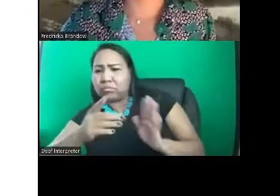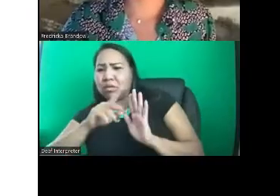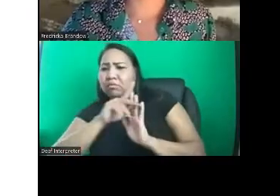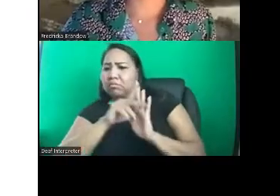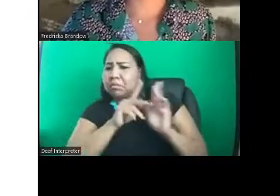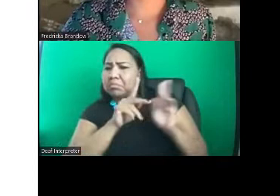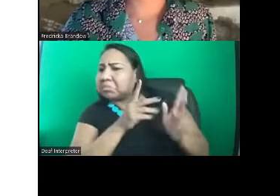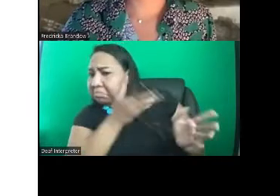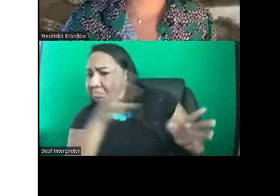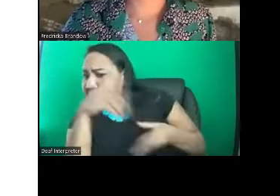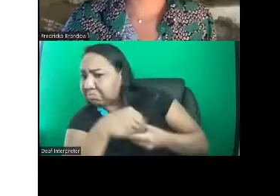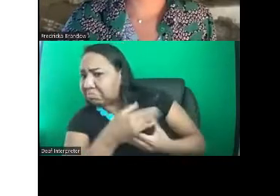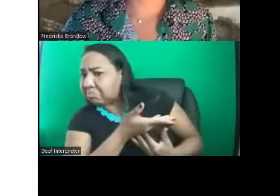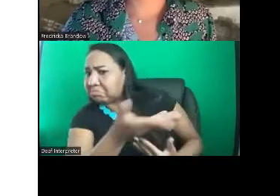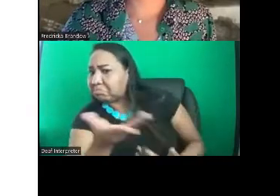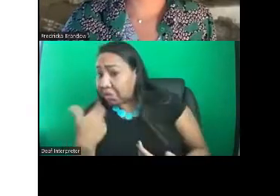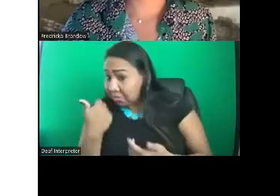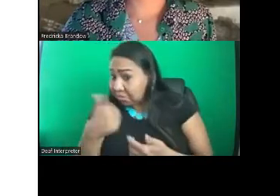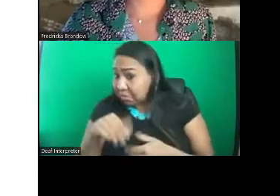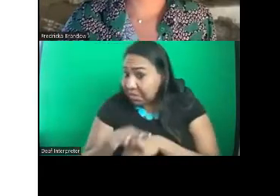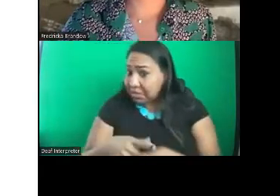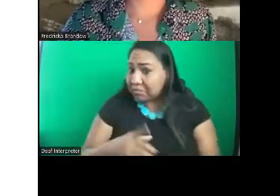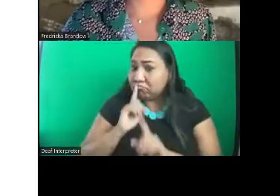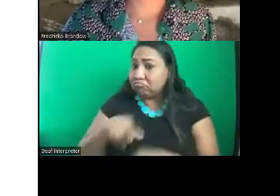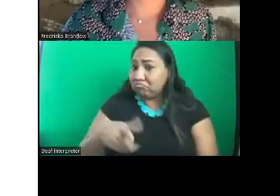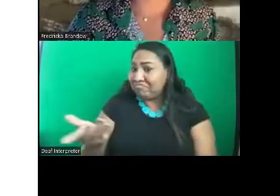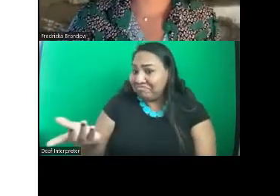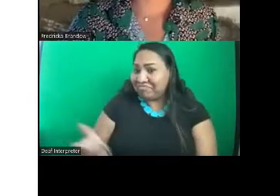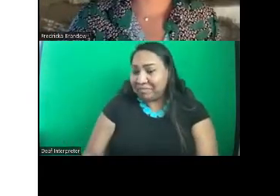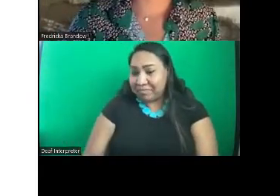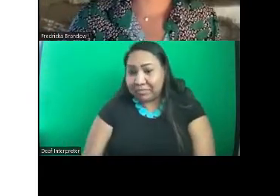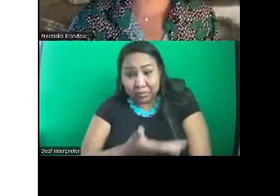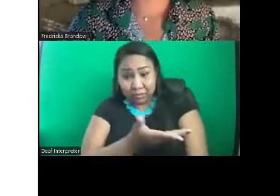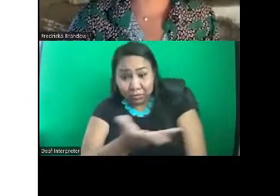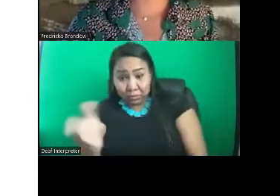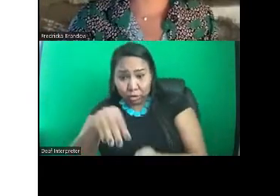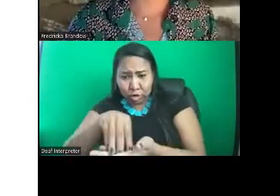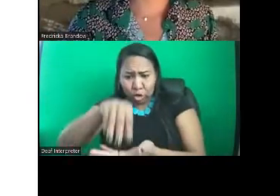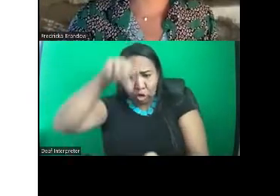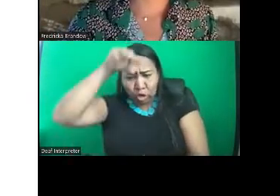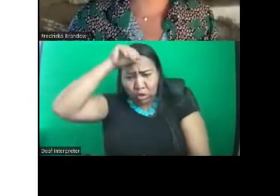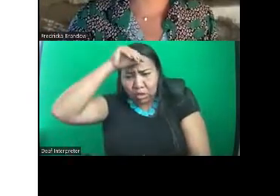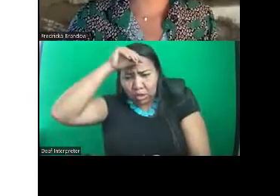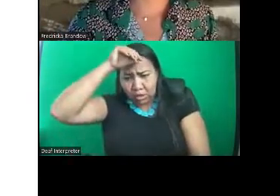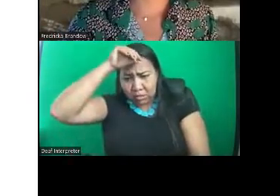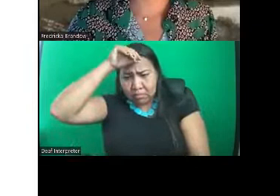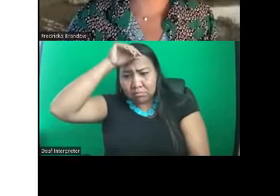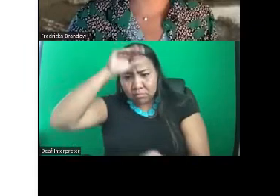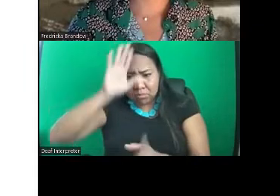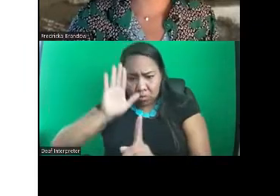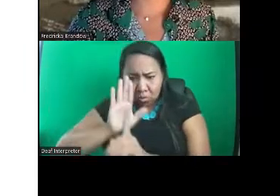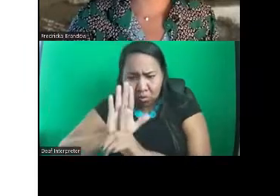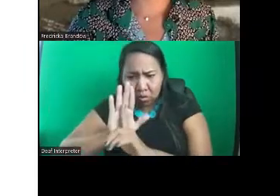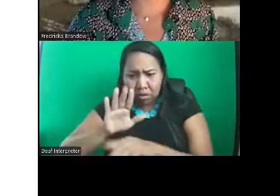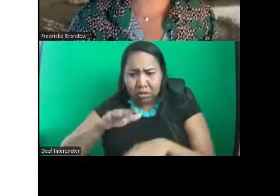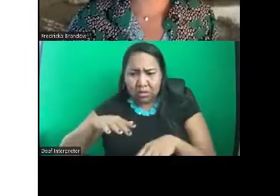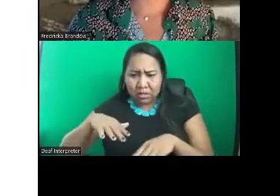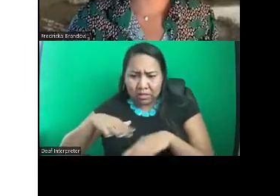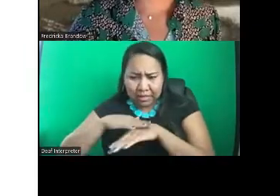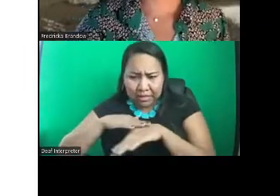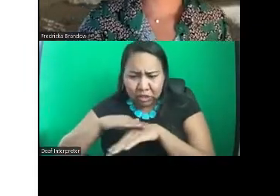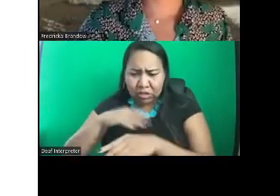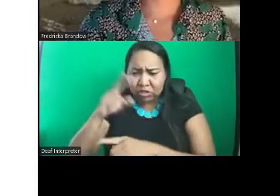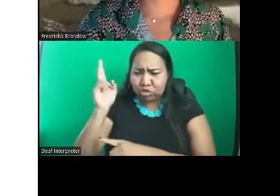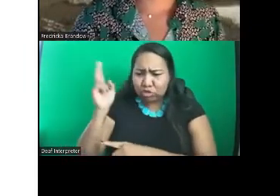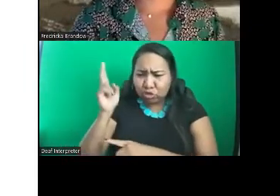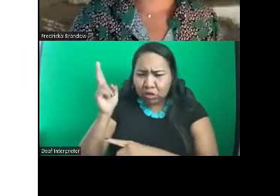To learn about the Indigenous history, the truth of it all, in the first place. And then you get